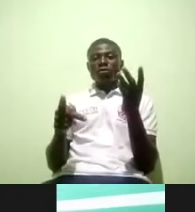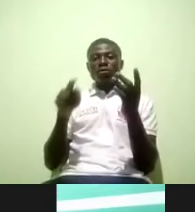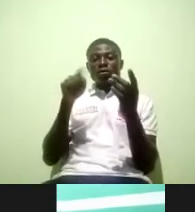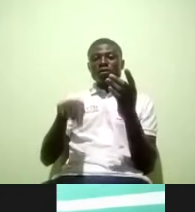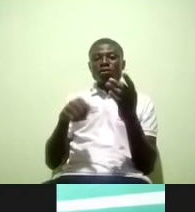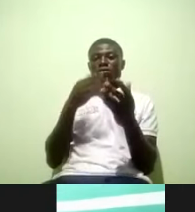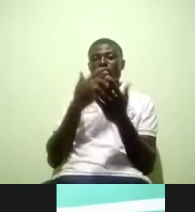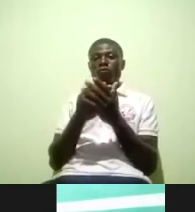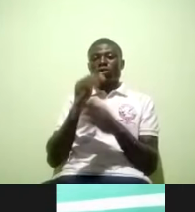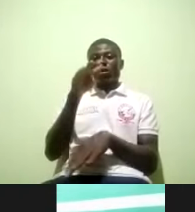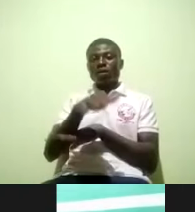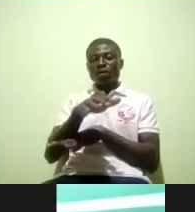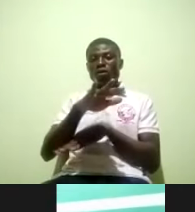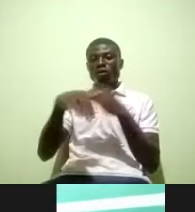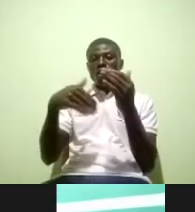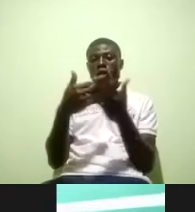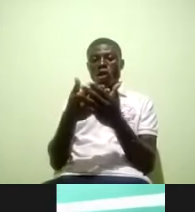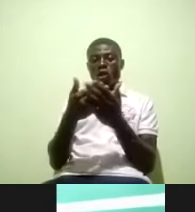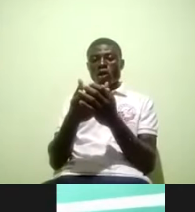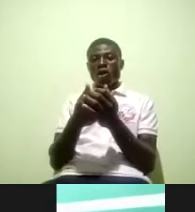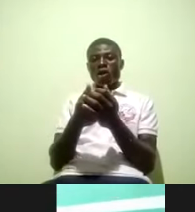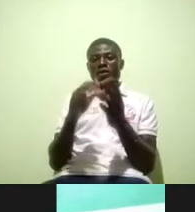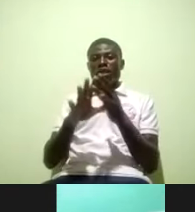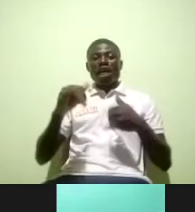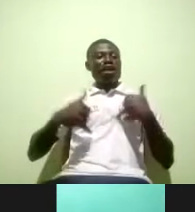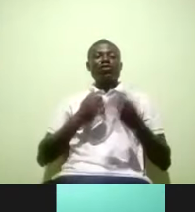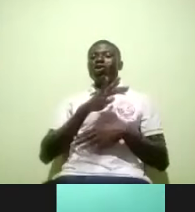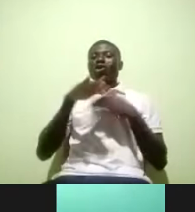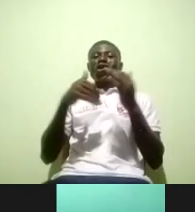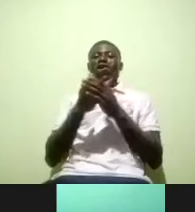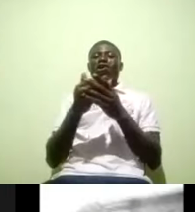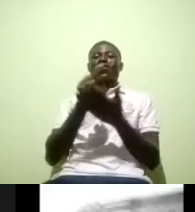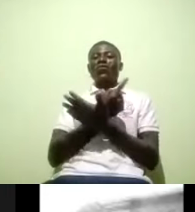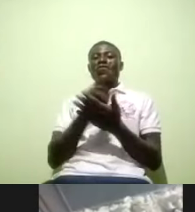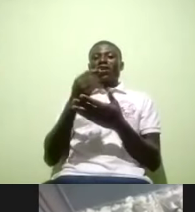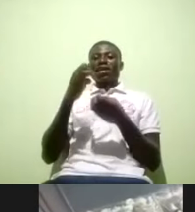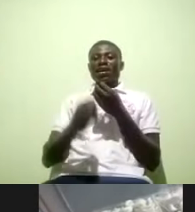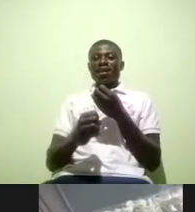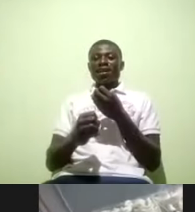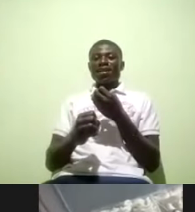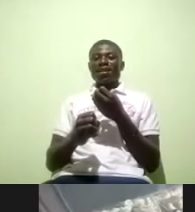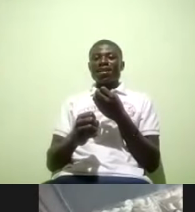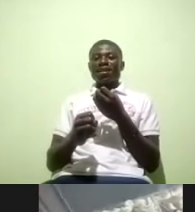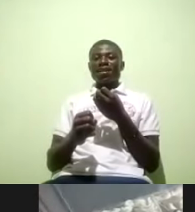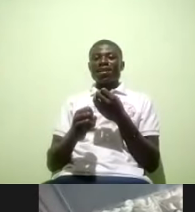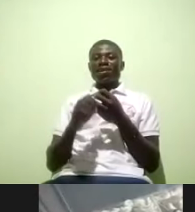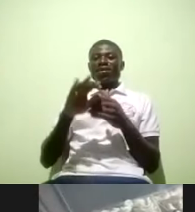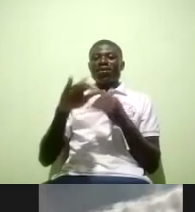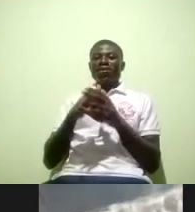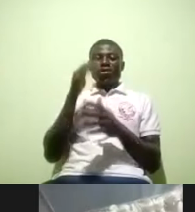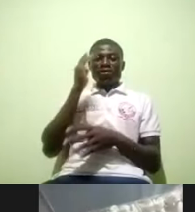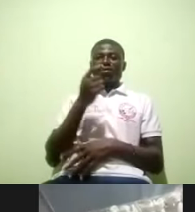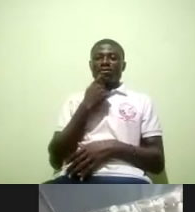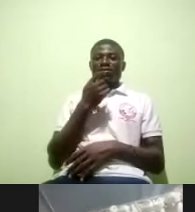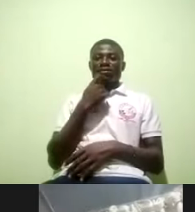night to you all, and enjoy the rest of your weekend. I will Thank show the you so video much. again. Thank you so